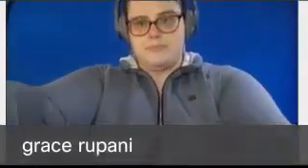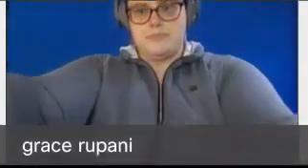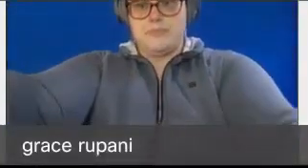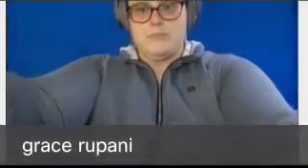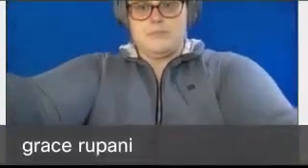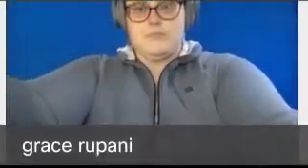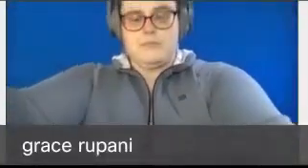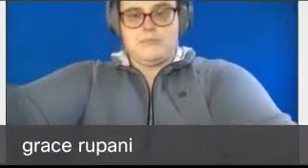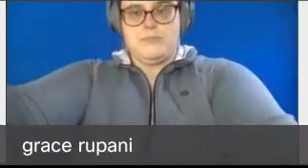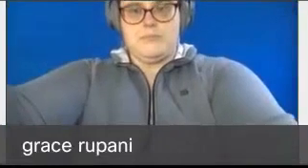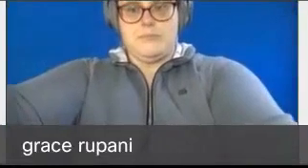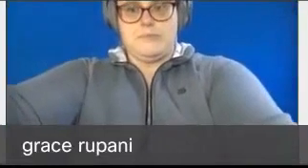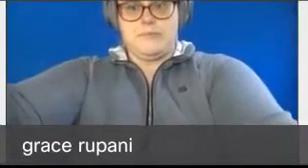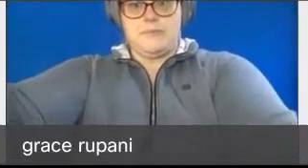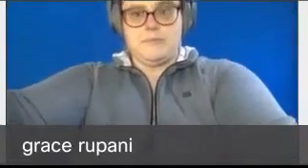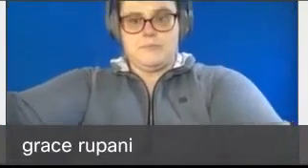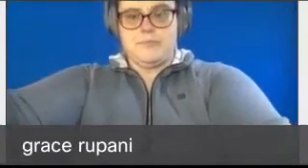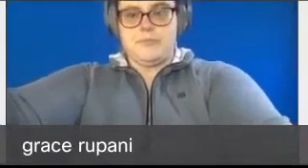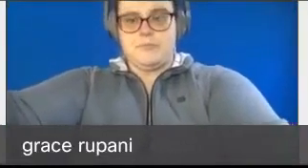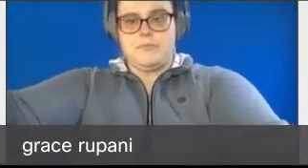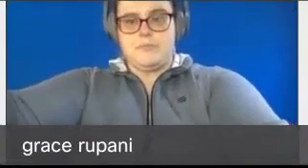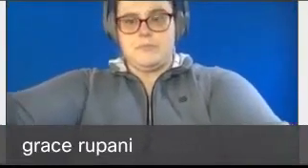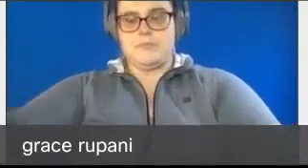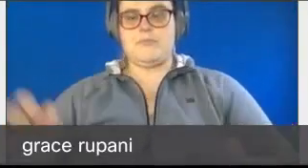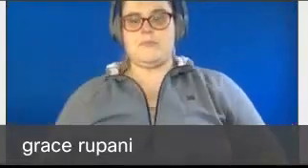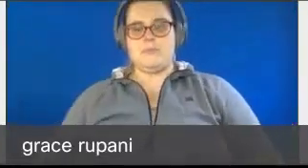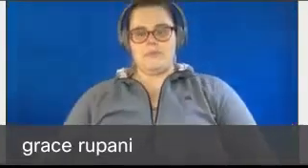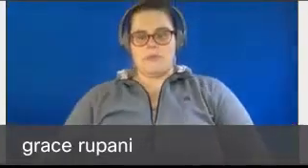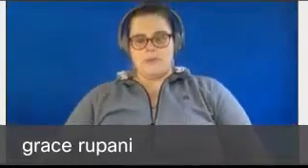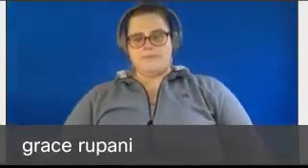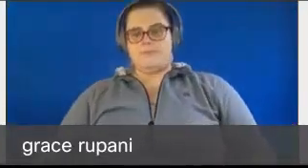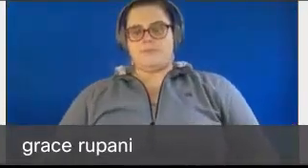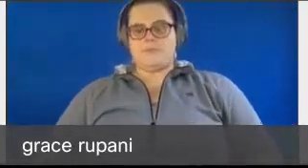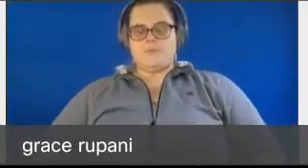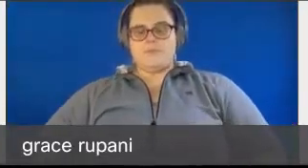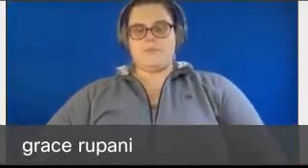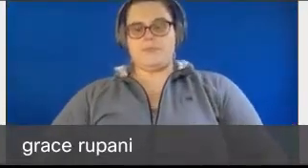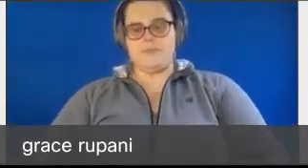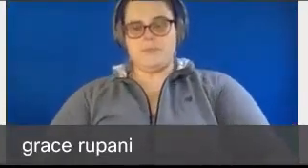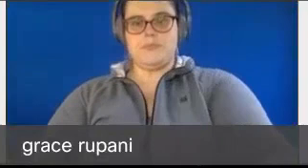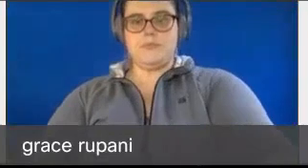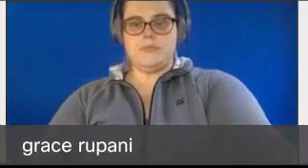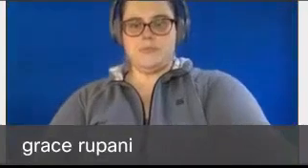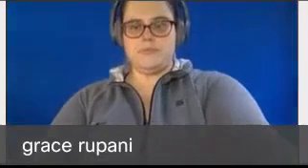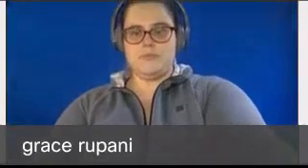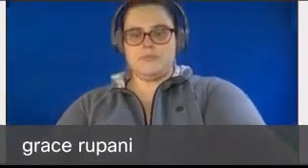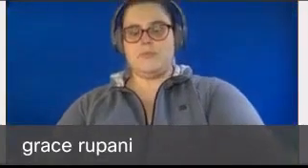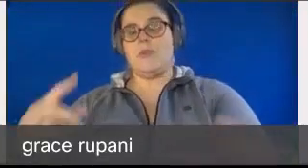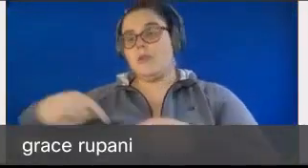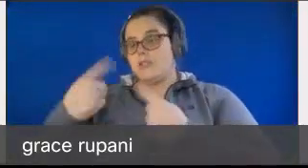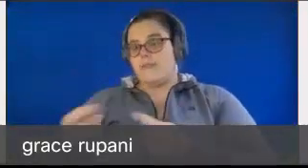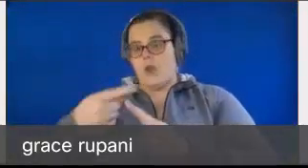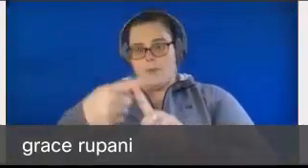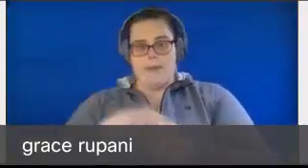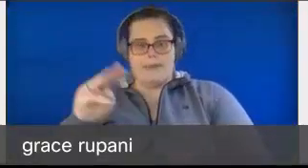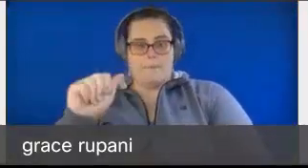Okay, I think everyone can see my screen. So as of last week, so far in the month of May, there have only been one new